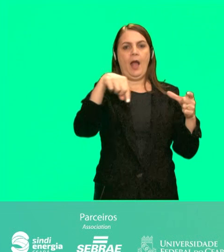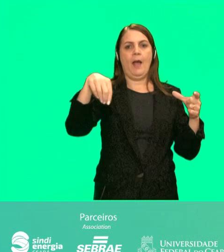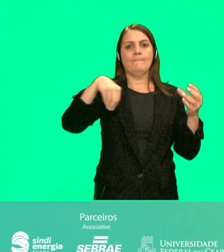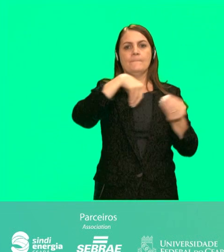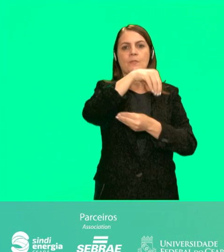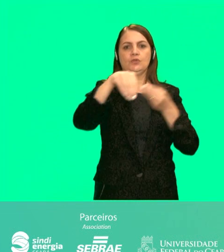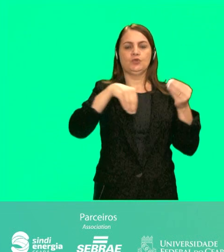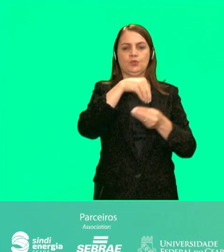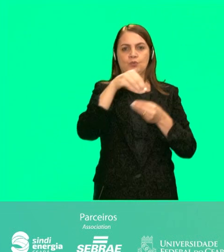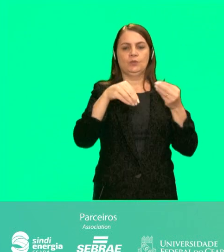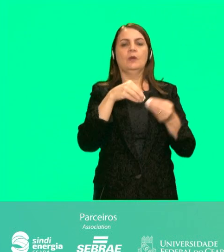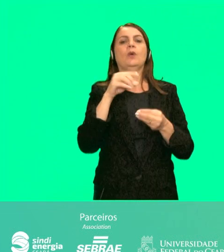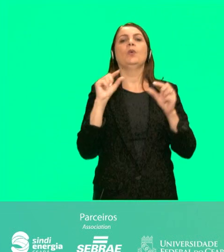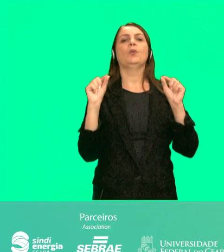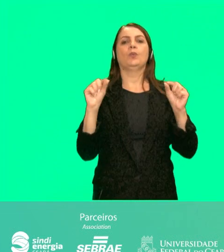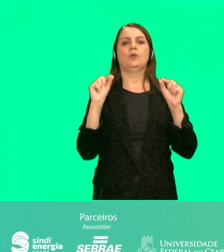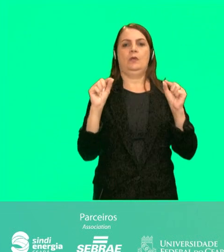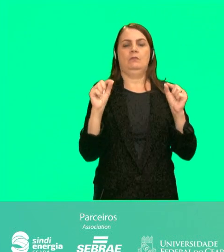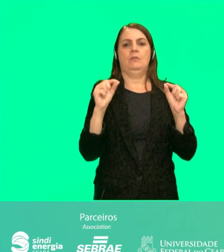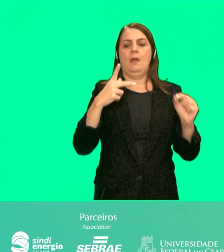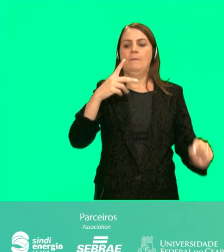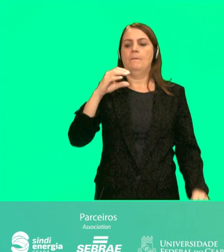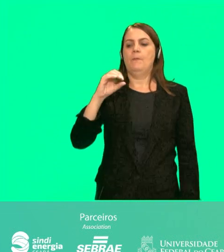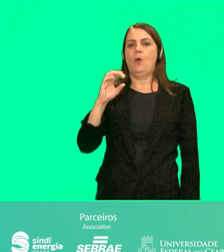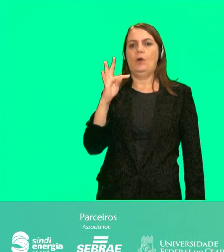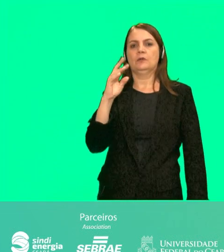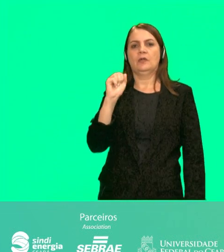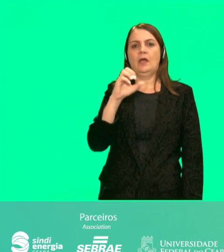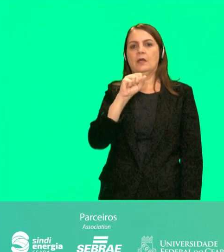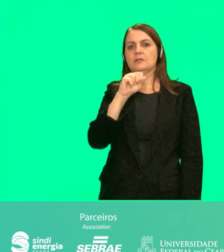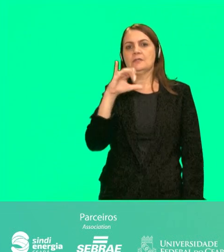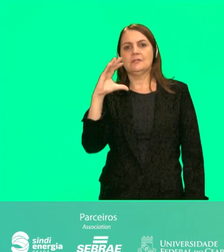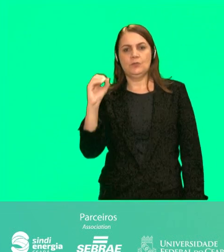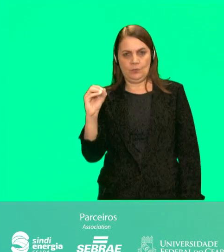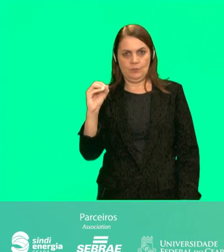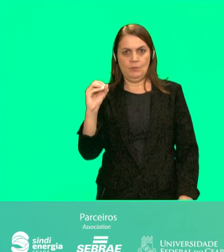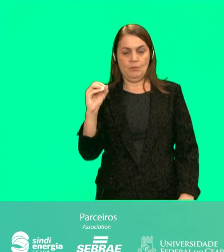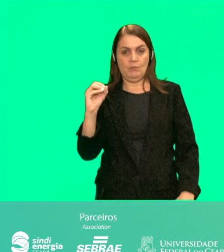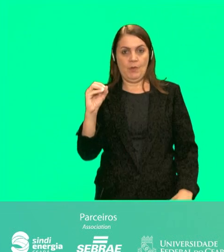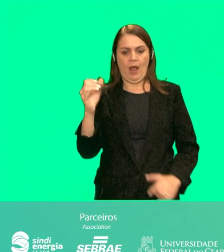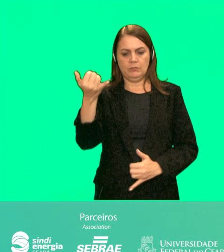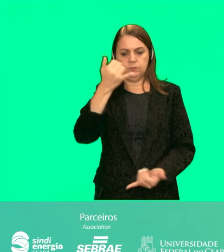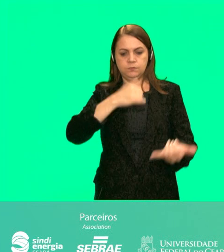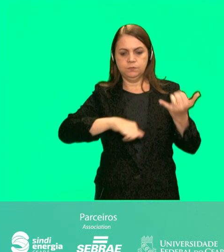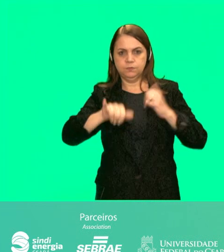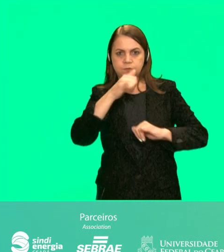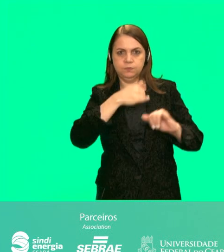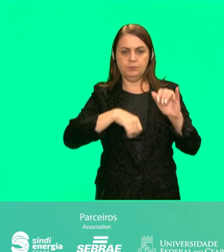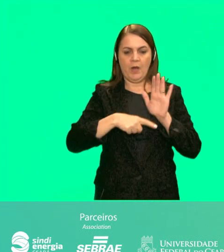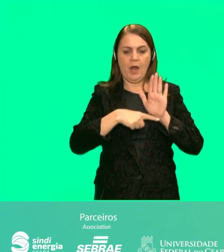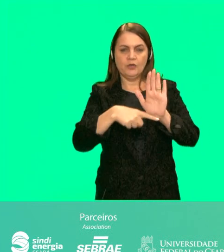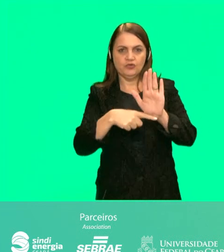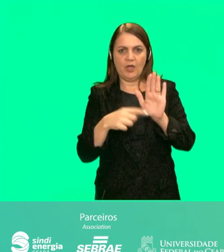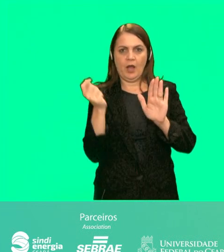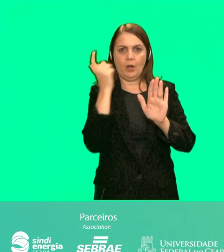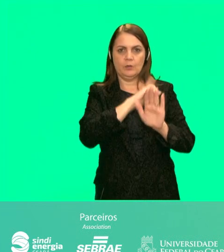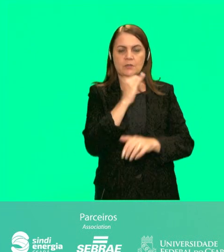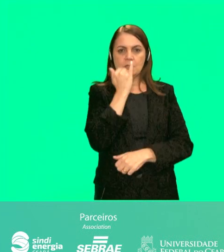alkaline solution based on potassium salts diluted,